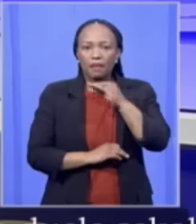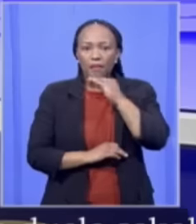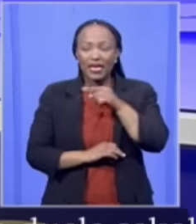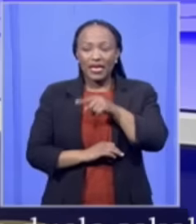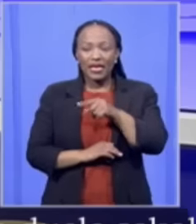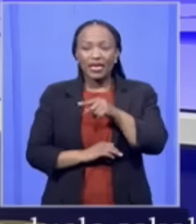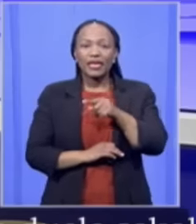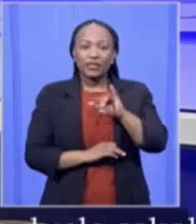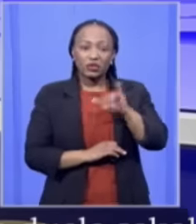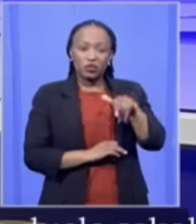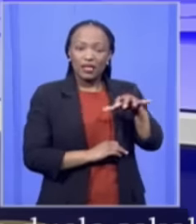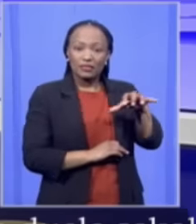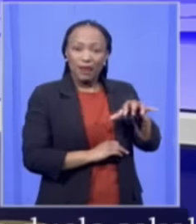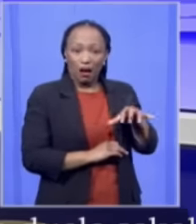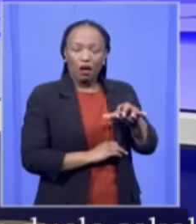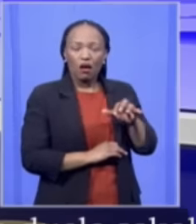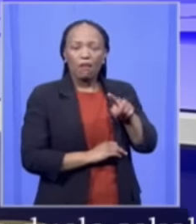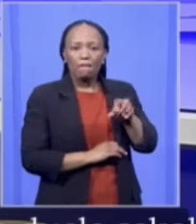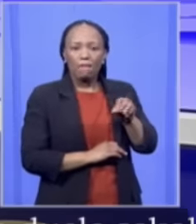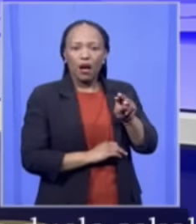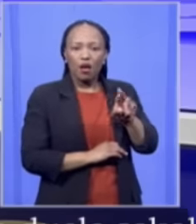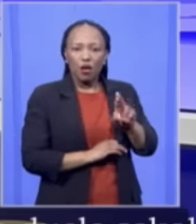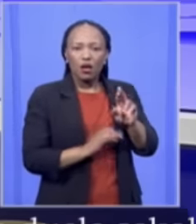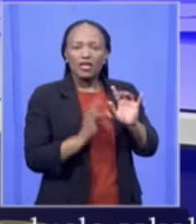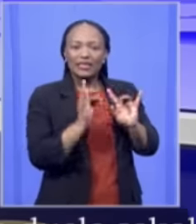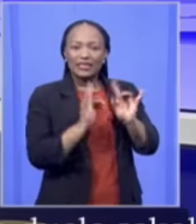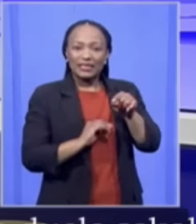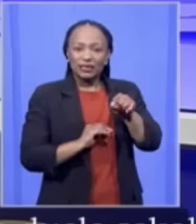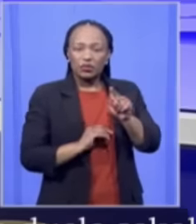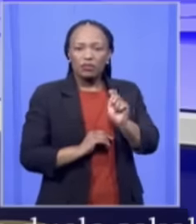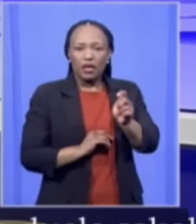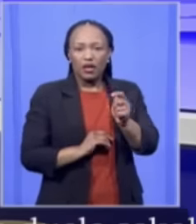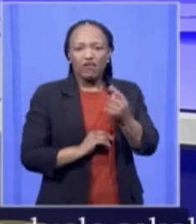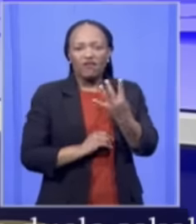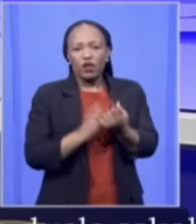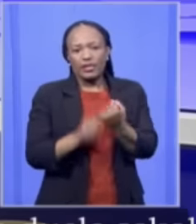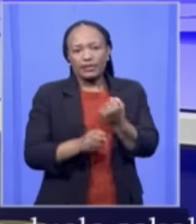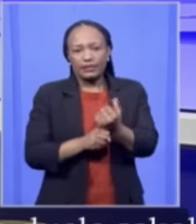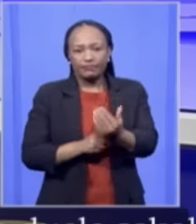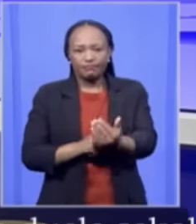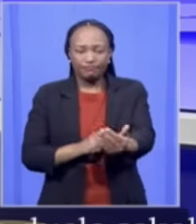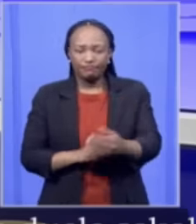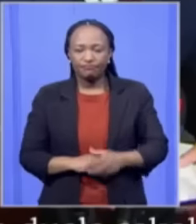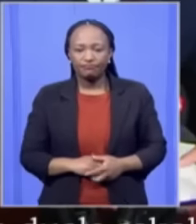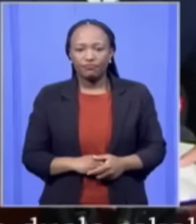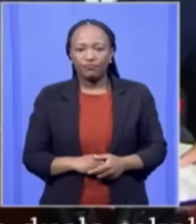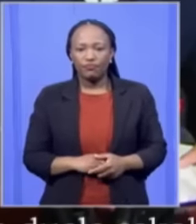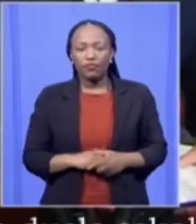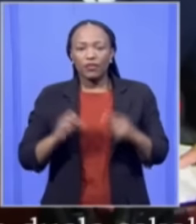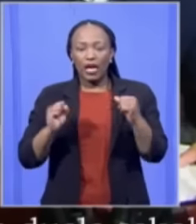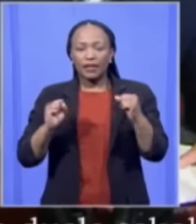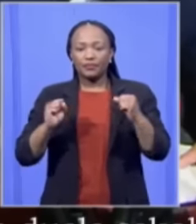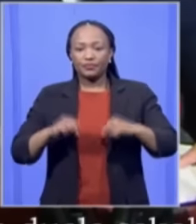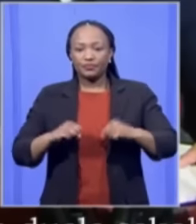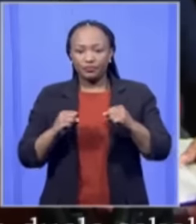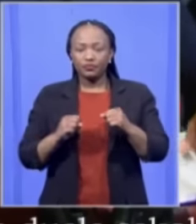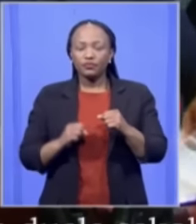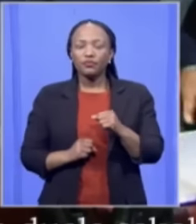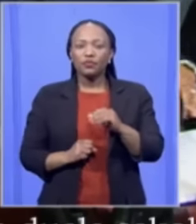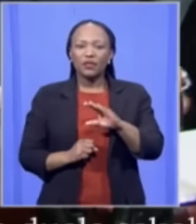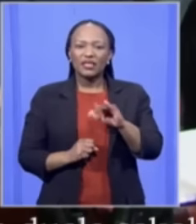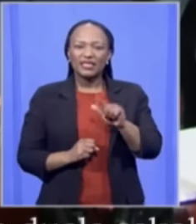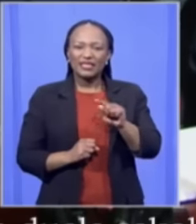ga jaana e tla duela sekoloto seno mo dingwageng di le 4. Tumalano ya gore City Power e duele sekoloto